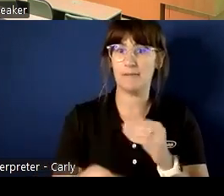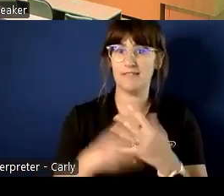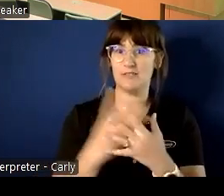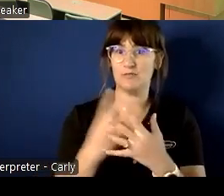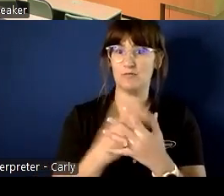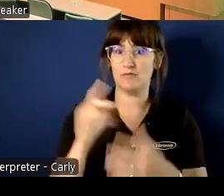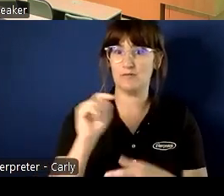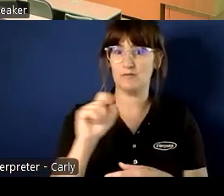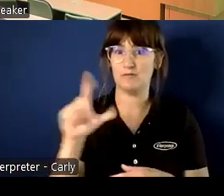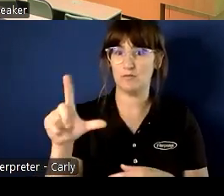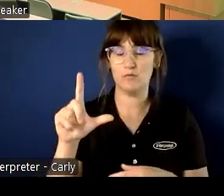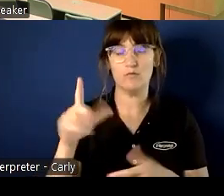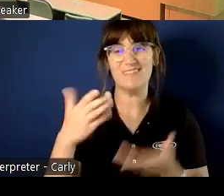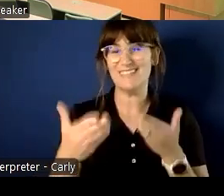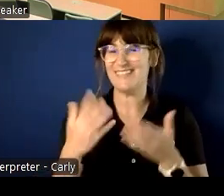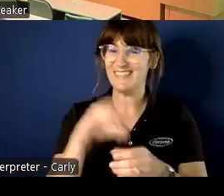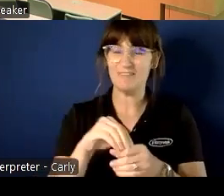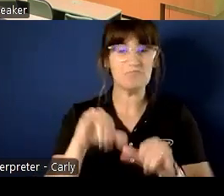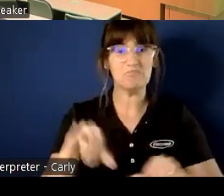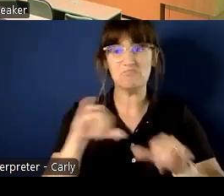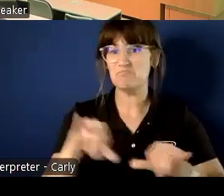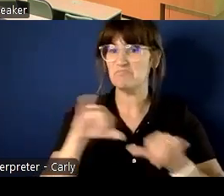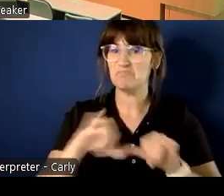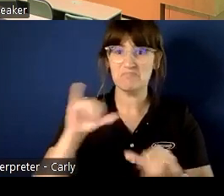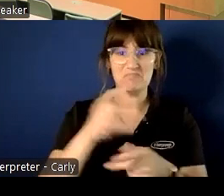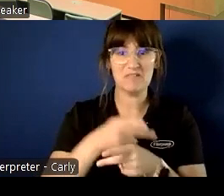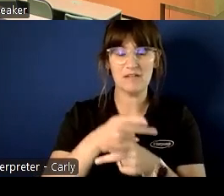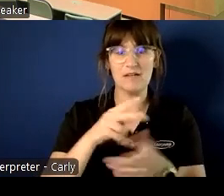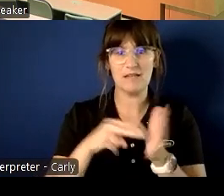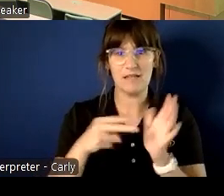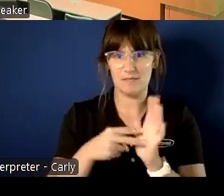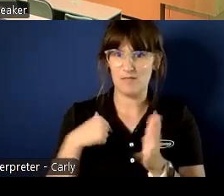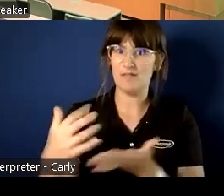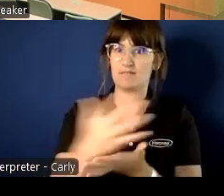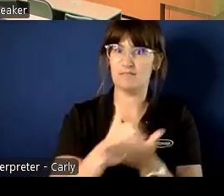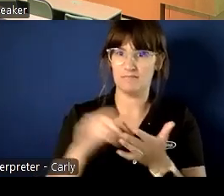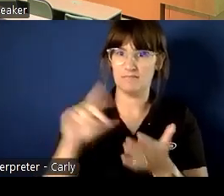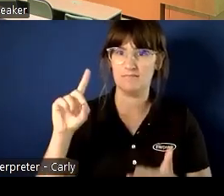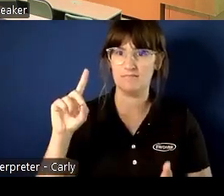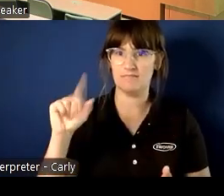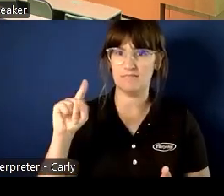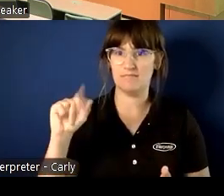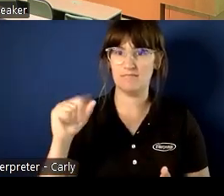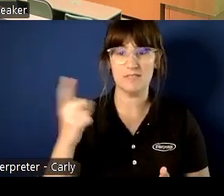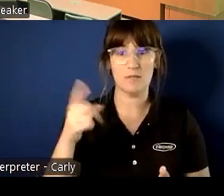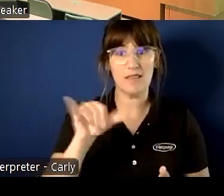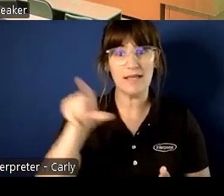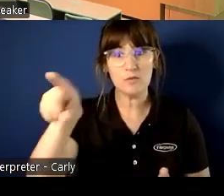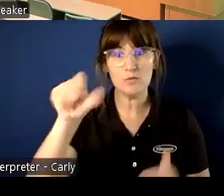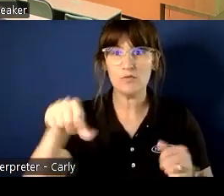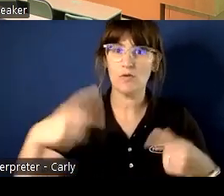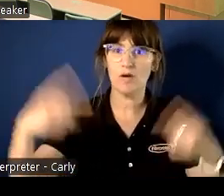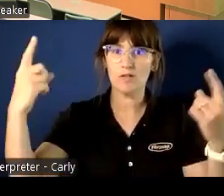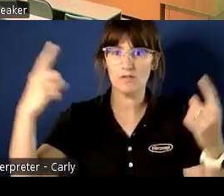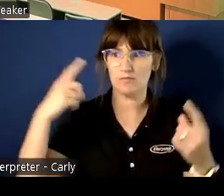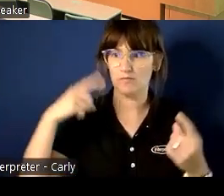patient as sort of a routine part of care, we're potentiating a pool of data from which someone like you could make an argument to a